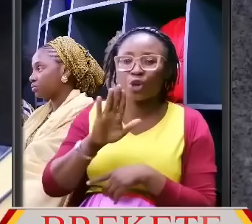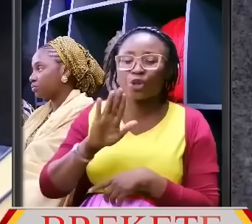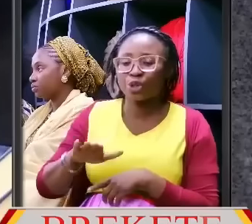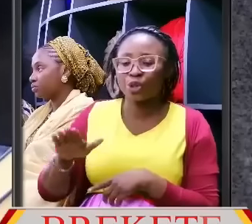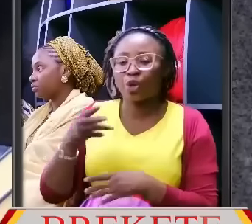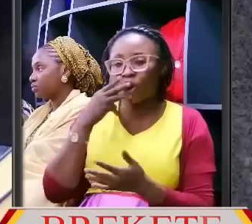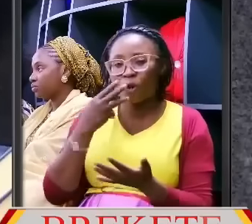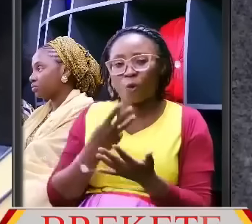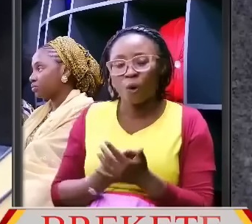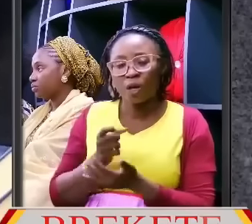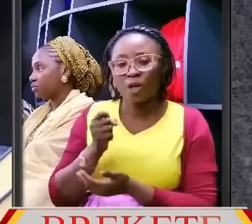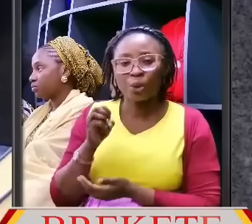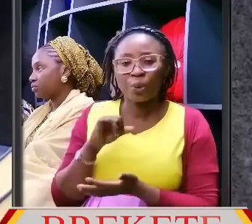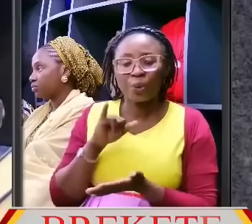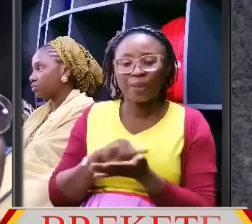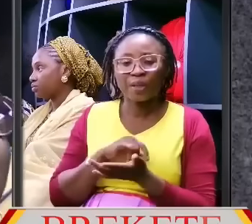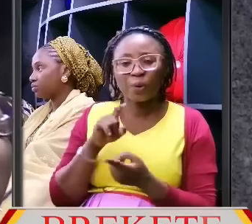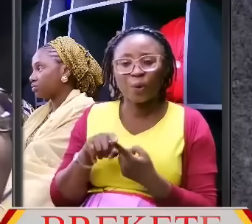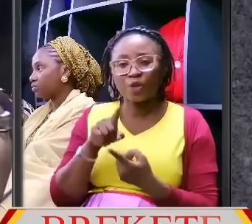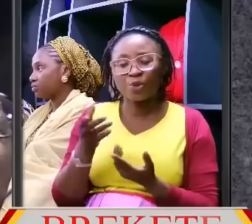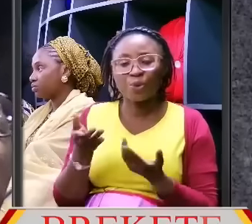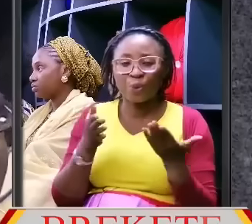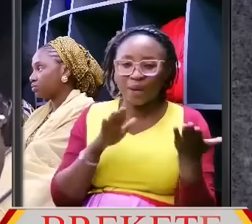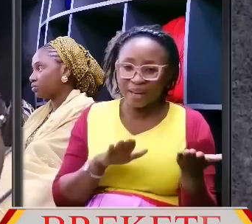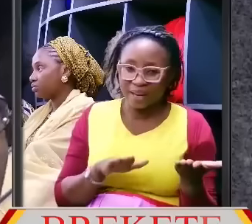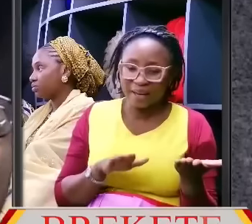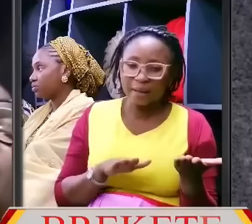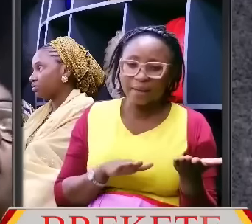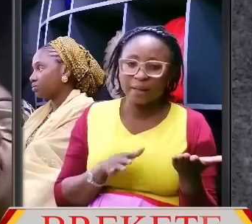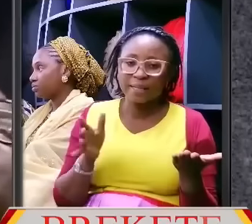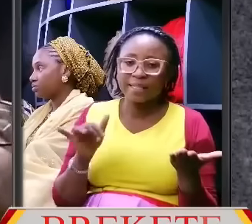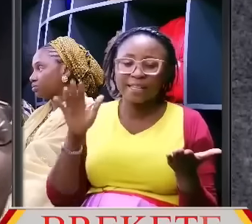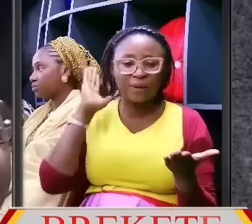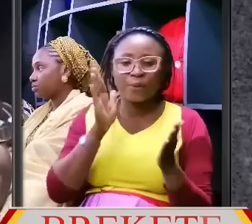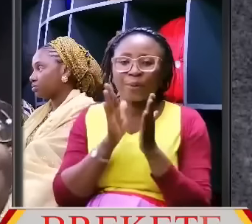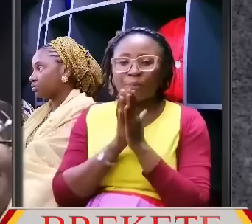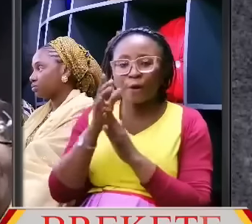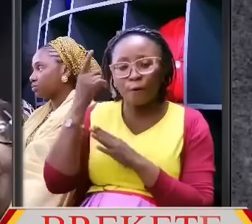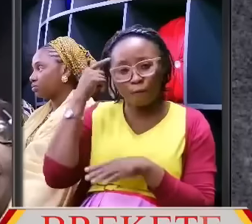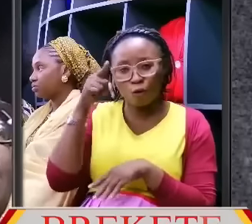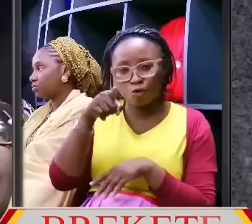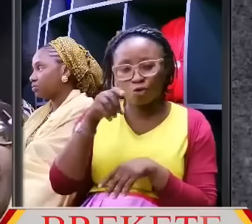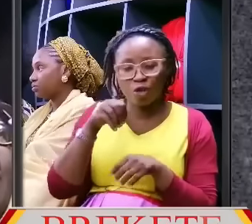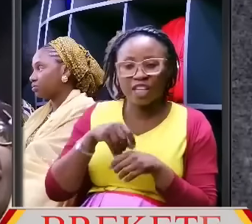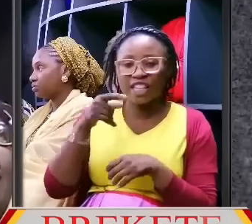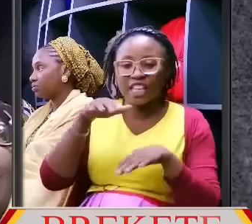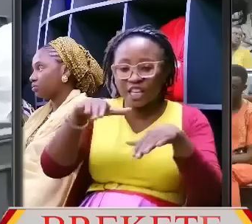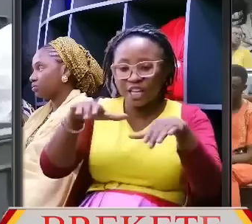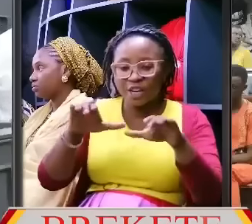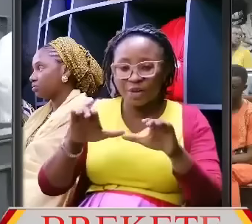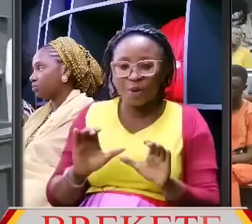well. So that when you die, they go they pray for you in your grave.